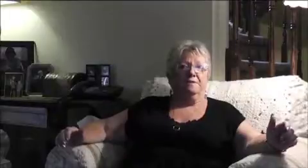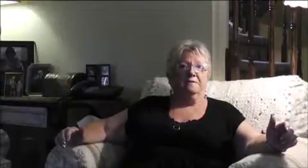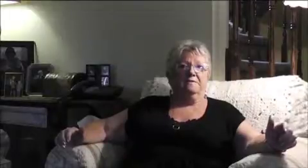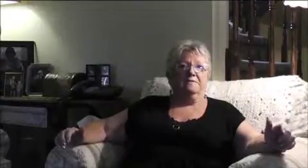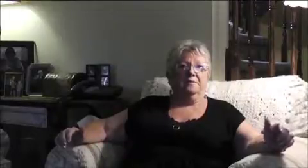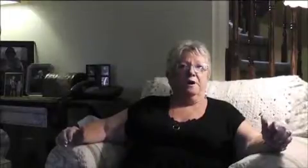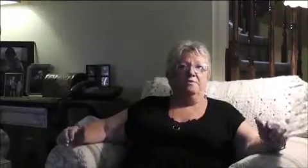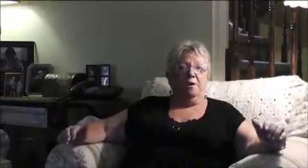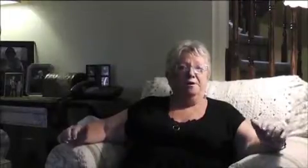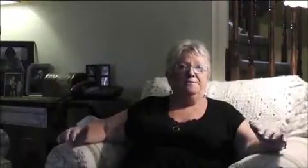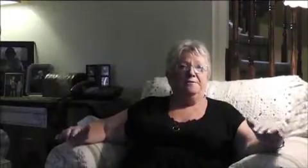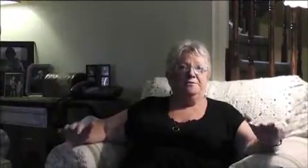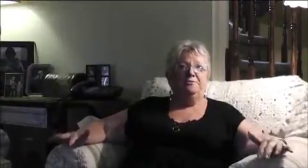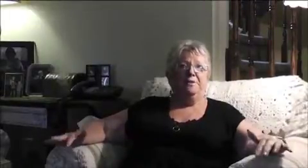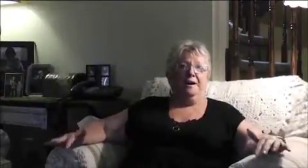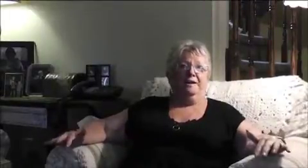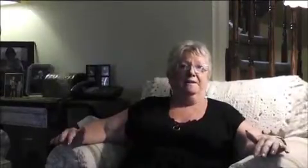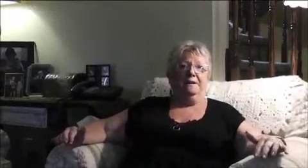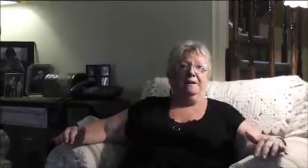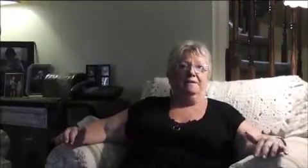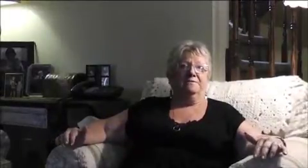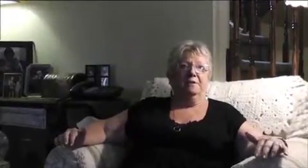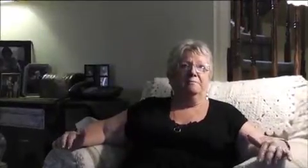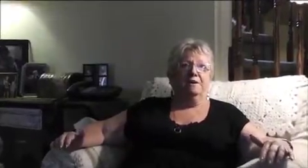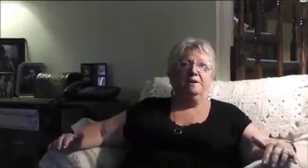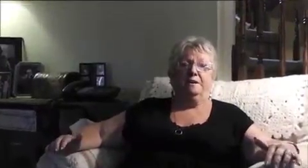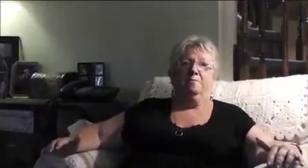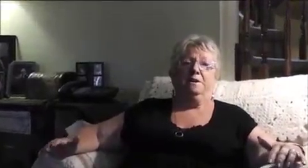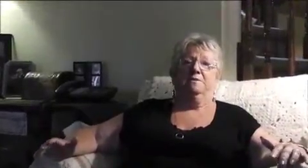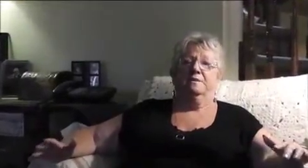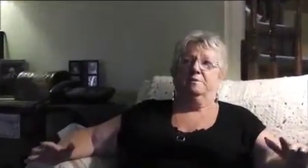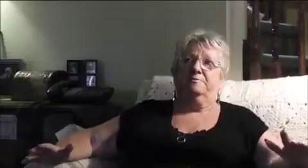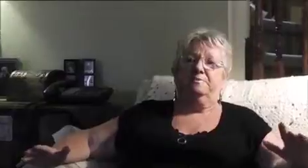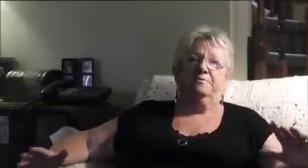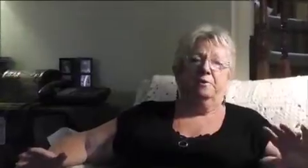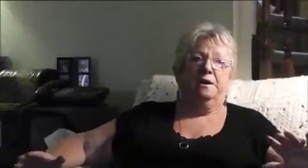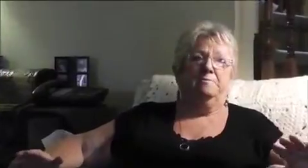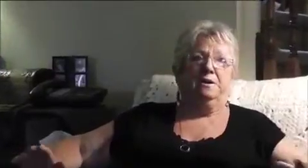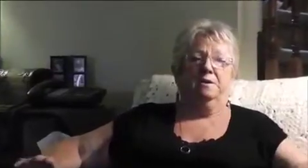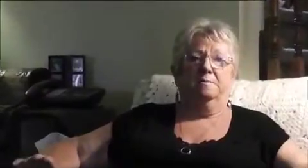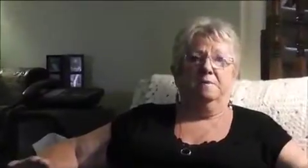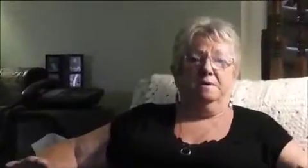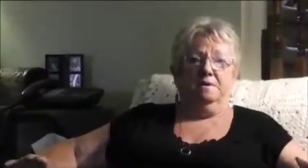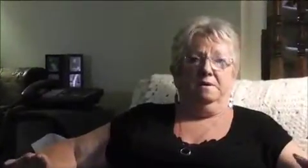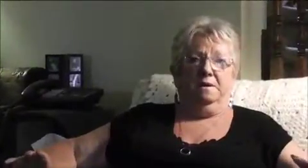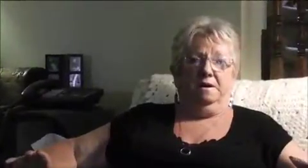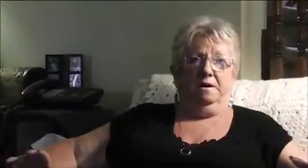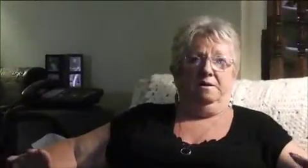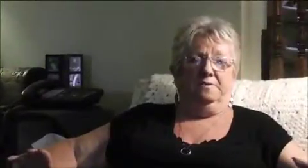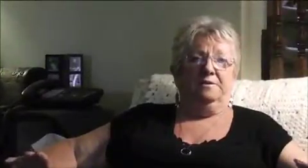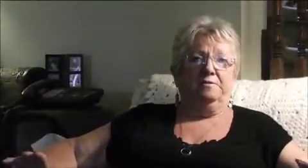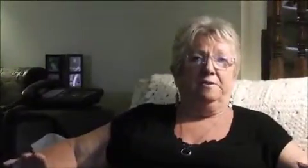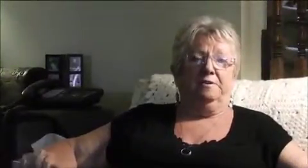story. So I wanted to do that, and I started writing down, because before I had become a legal secretary,